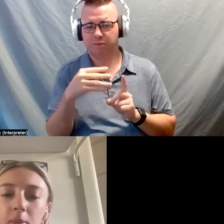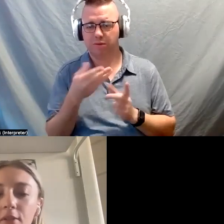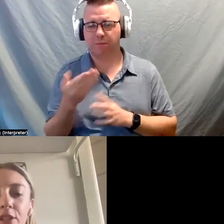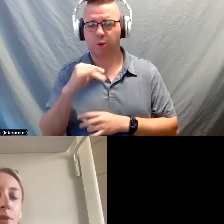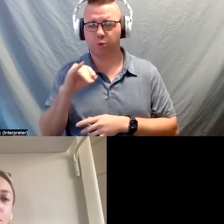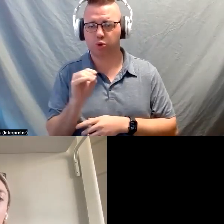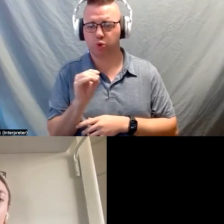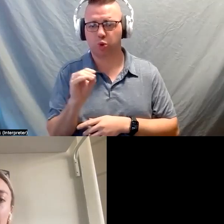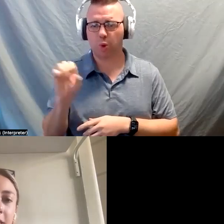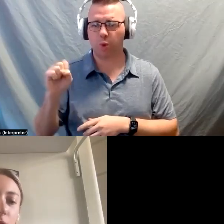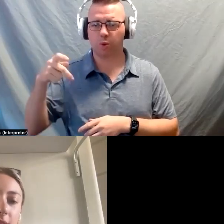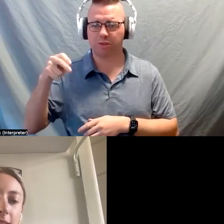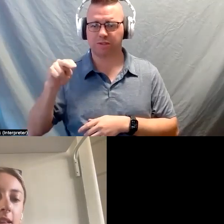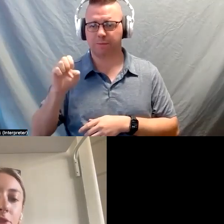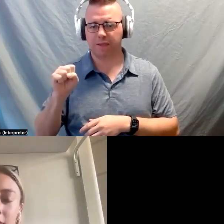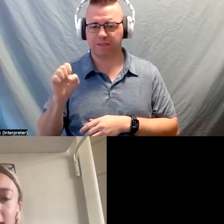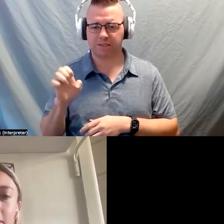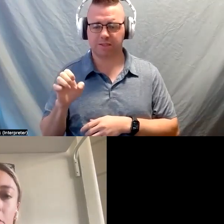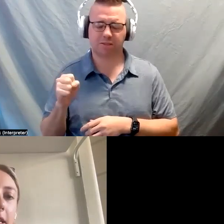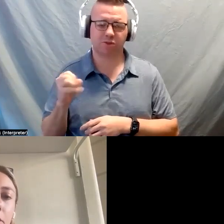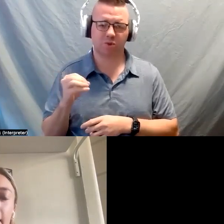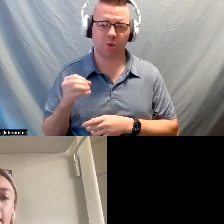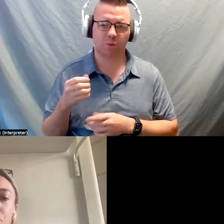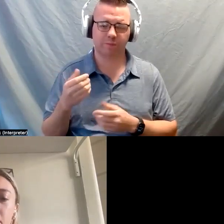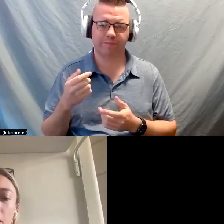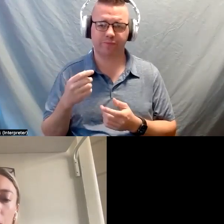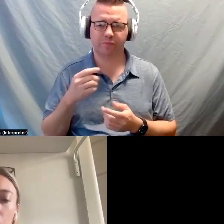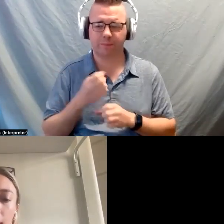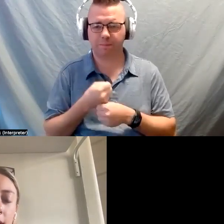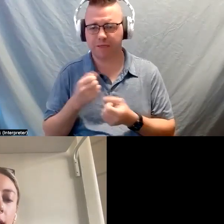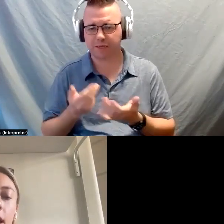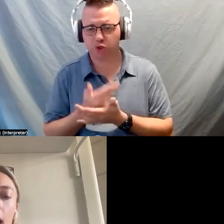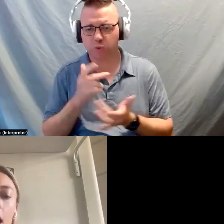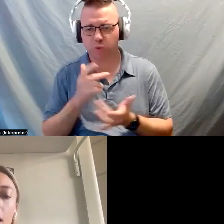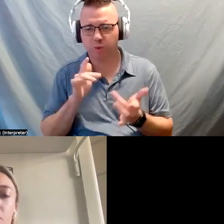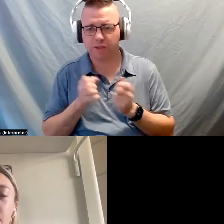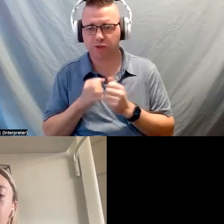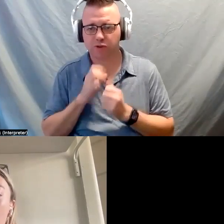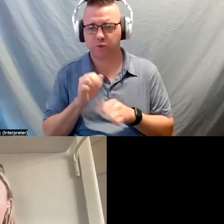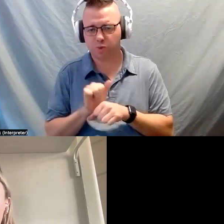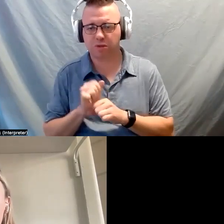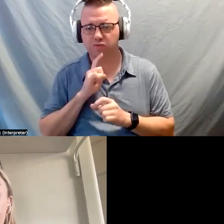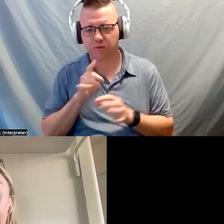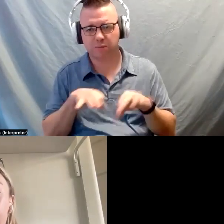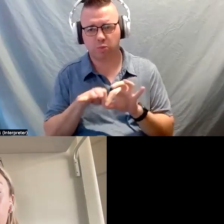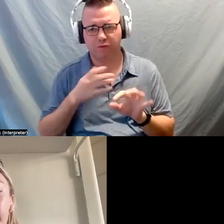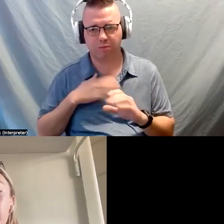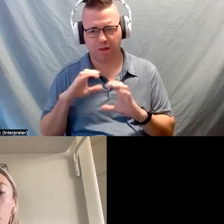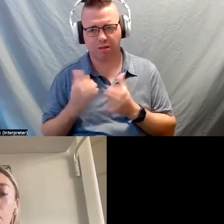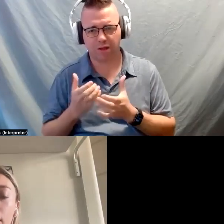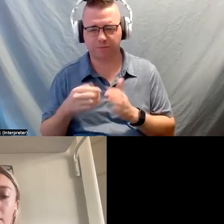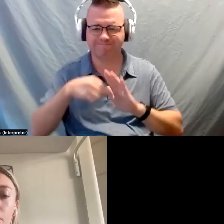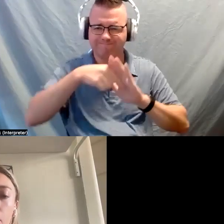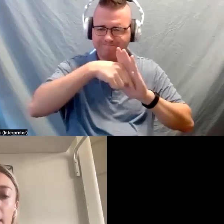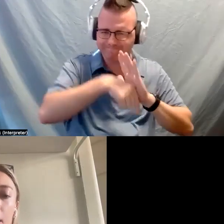Spence. It's really beneficial to our class and previous discussions and creating new connections to her work. Just to dive a little bit deeper